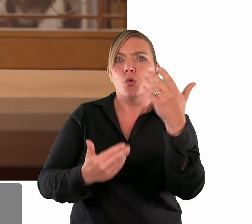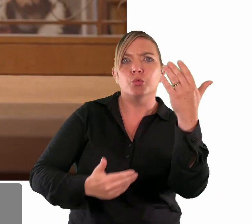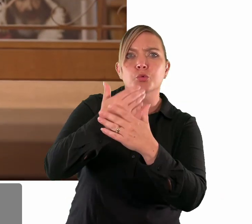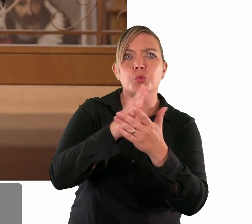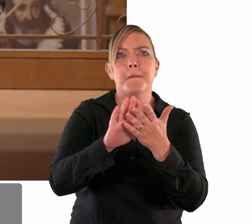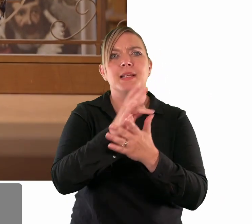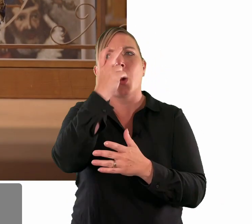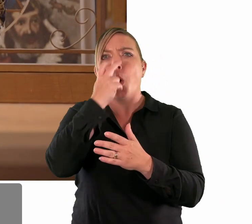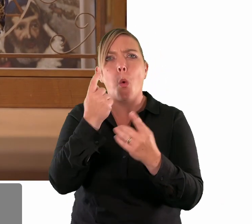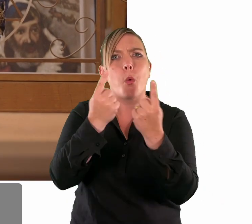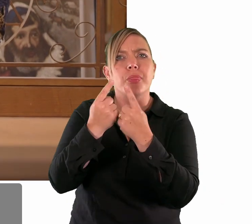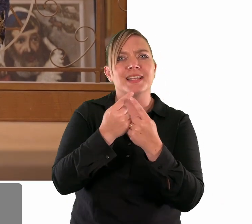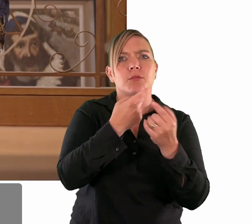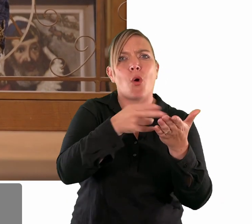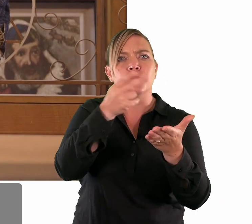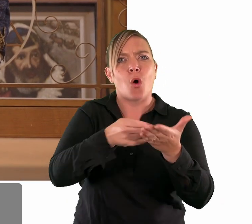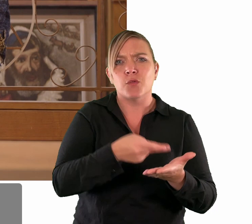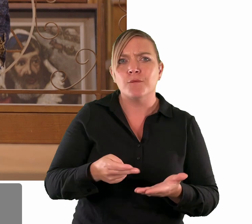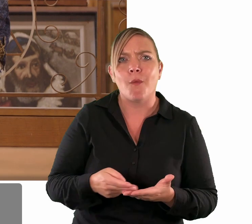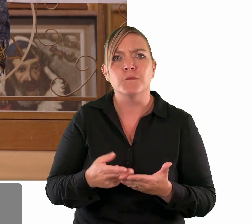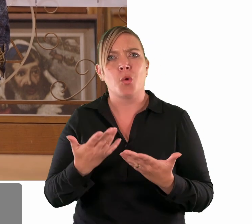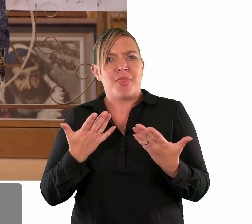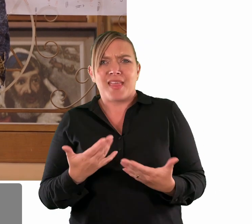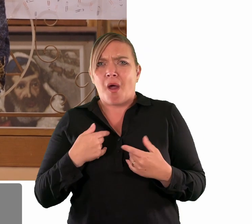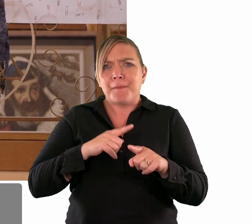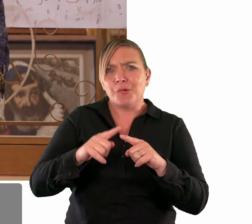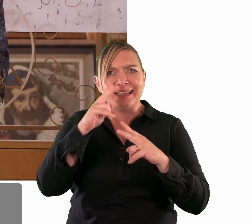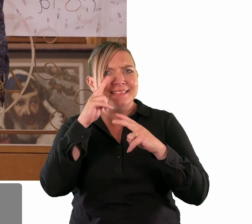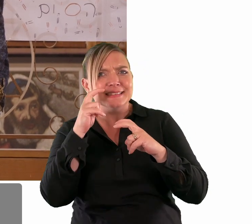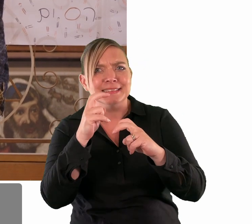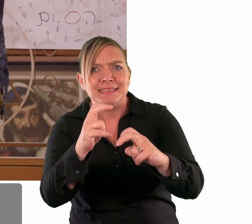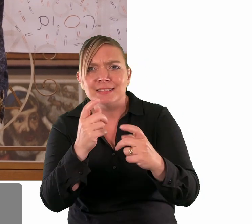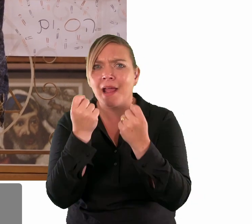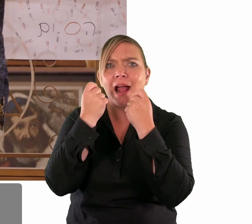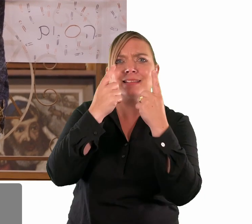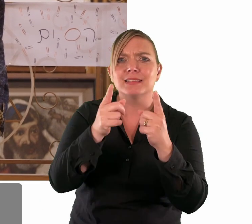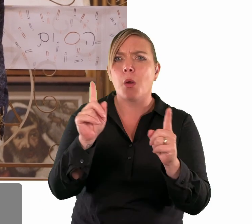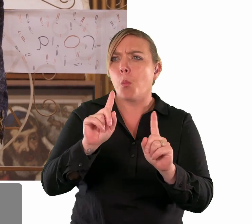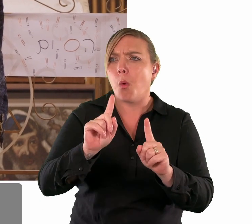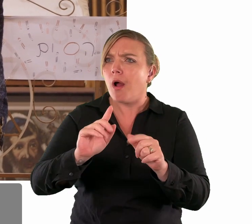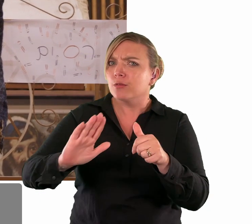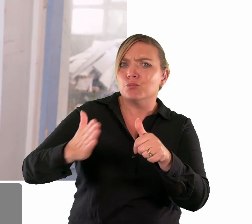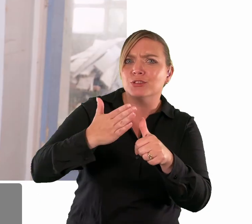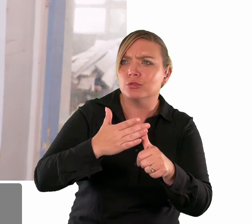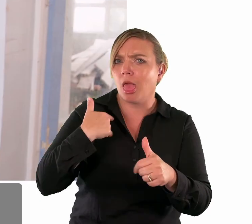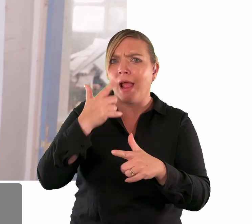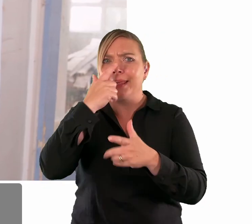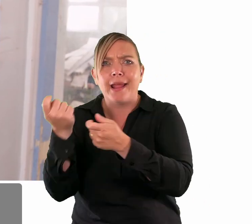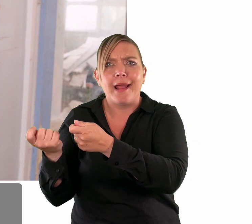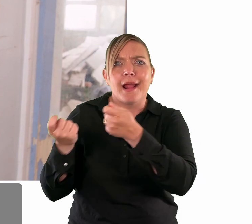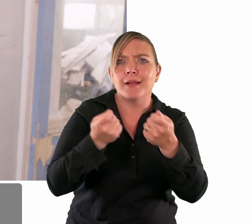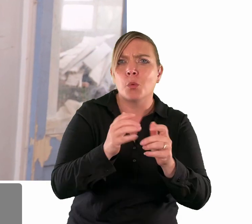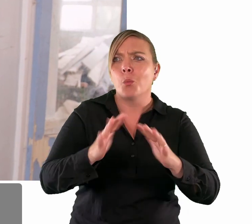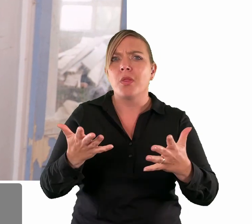to understand what was there and see how I can bring it back, again, without damaging too much of the history. There is no